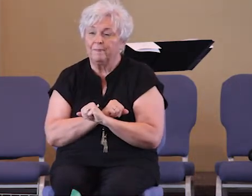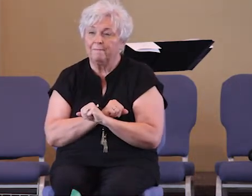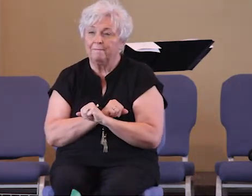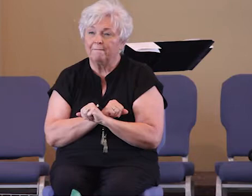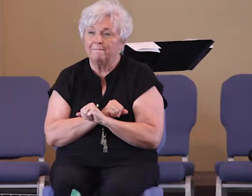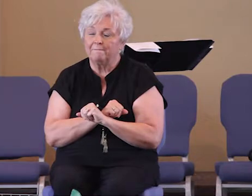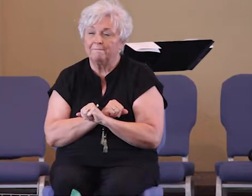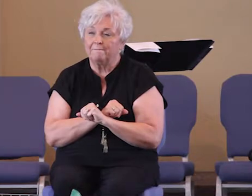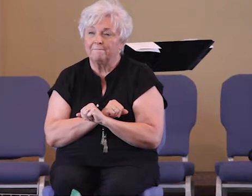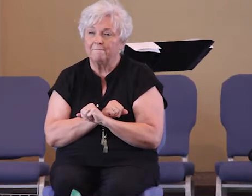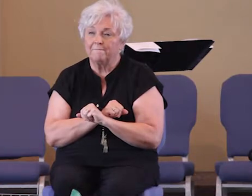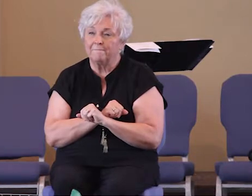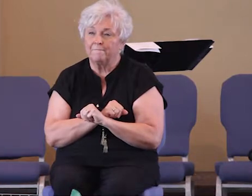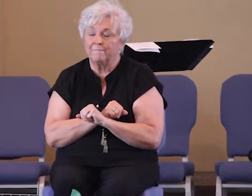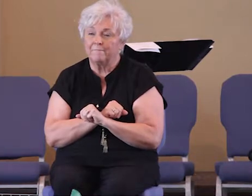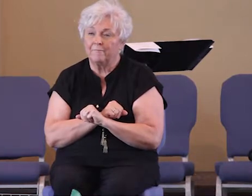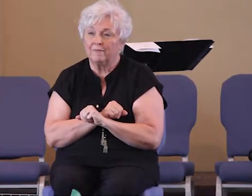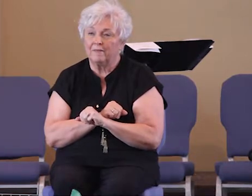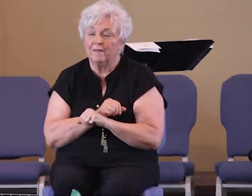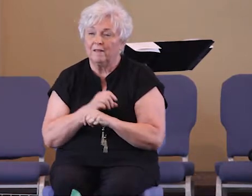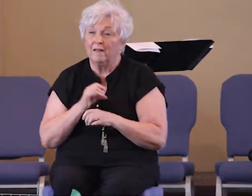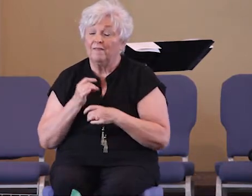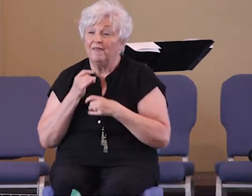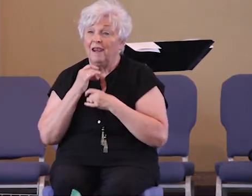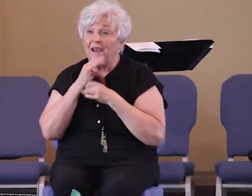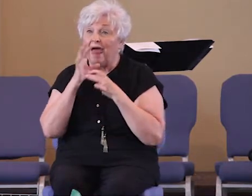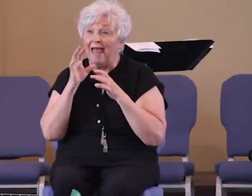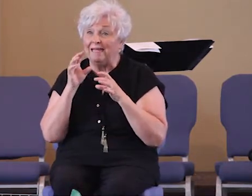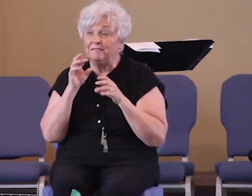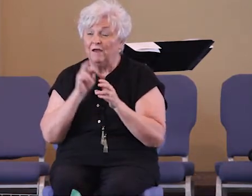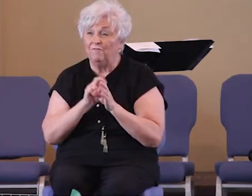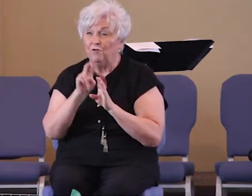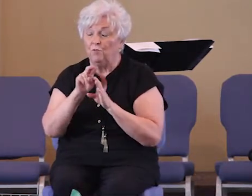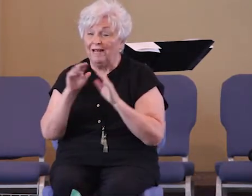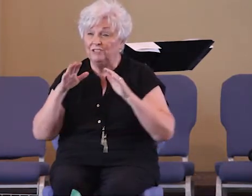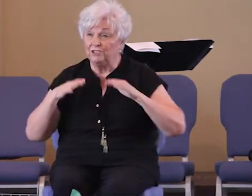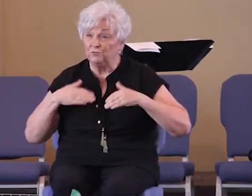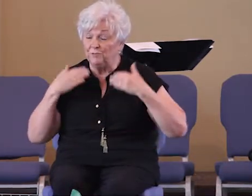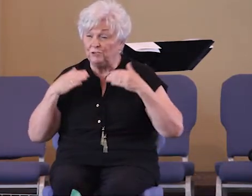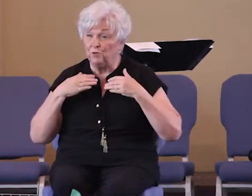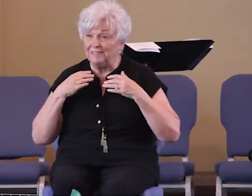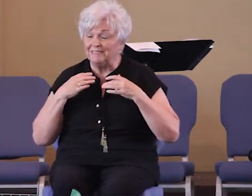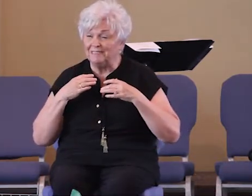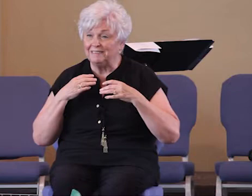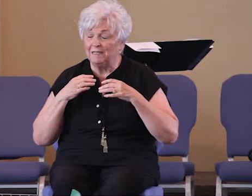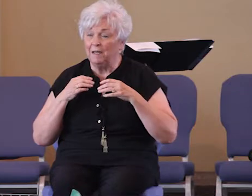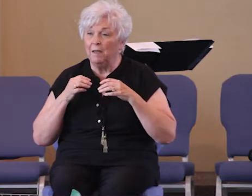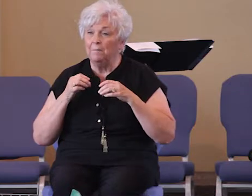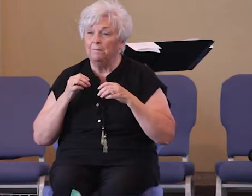The light of the righteous rejoices, but the lamp of the wicked goes out. Let your light shine